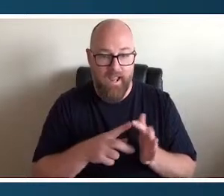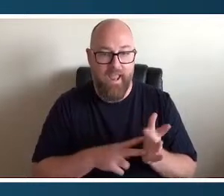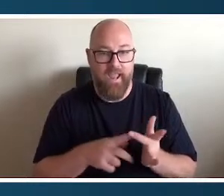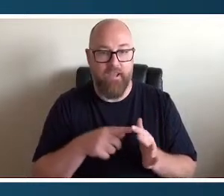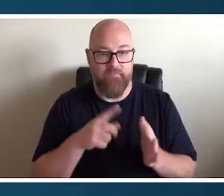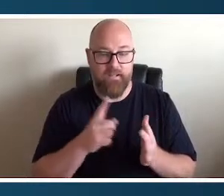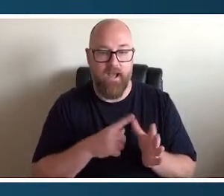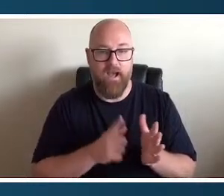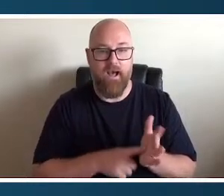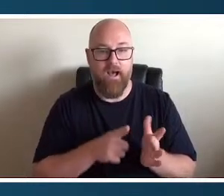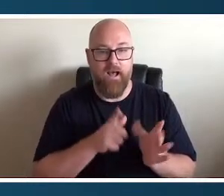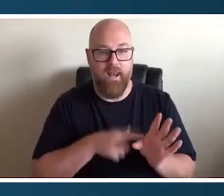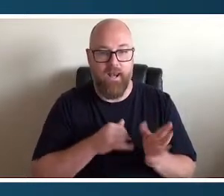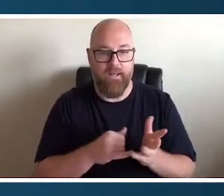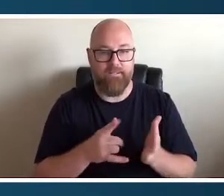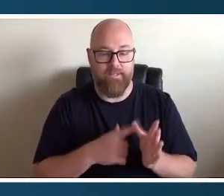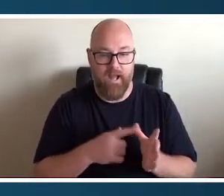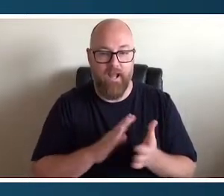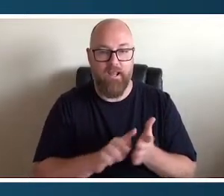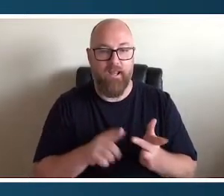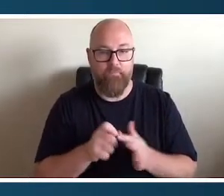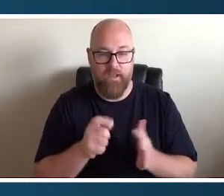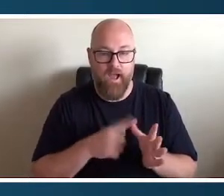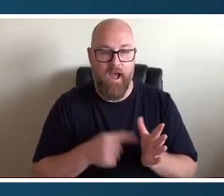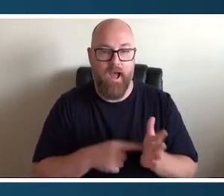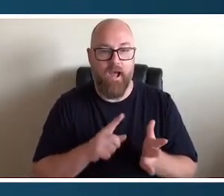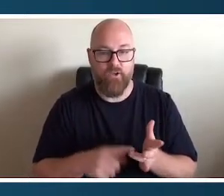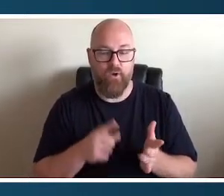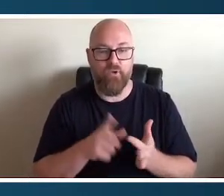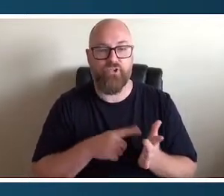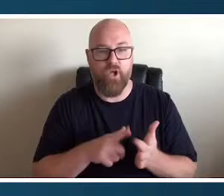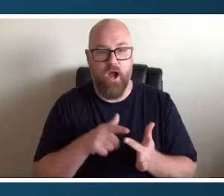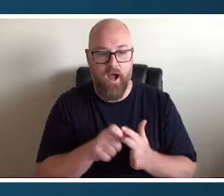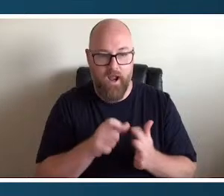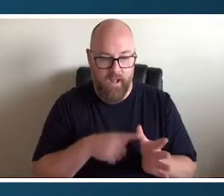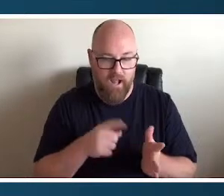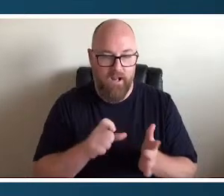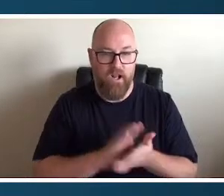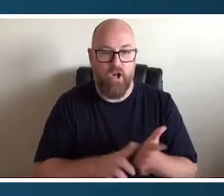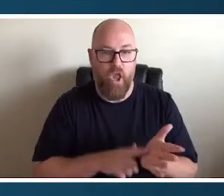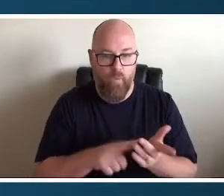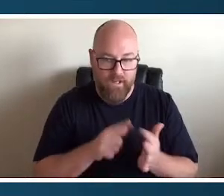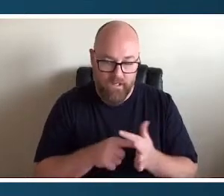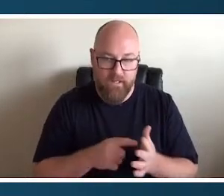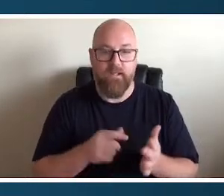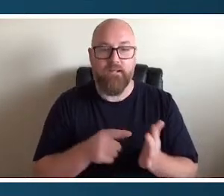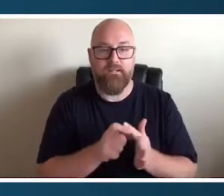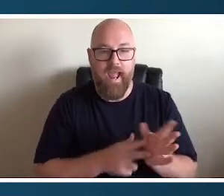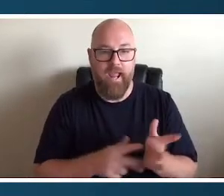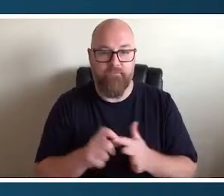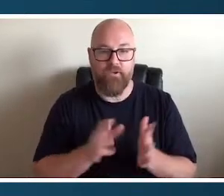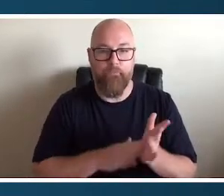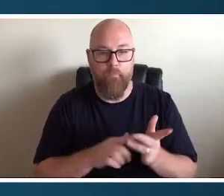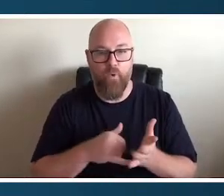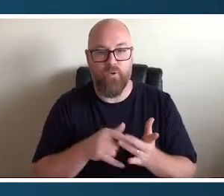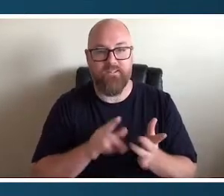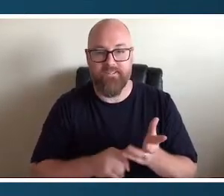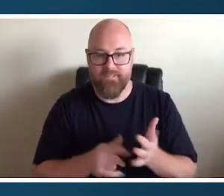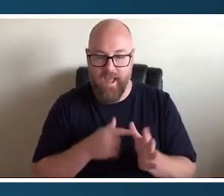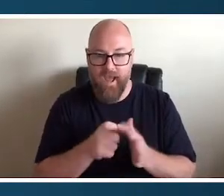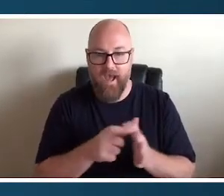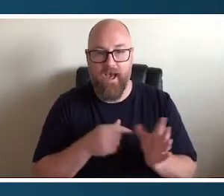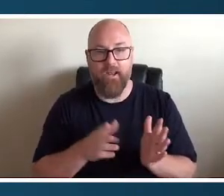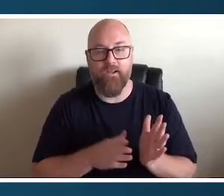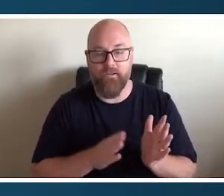Pip, Otto, Jaida, Chloe, King Tao, David, Moses, Adam, Haley, Peter,